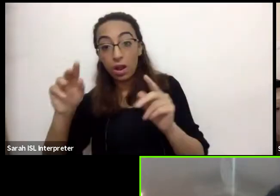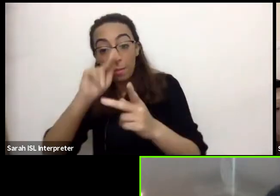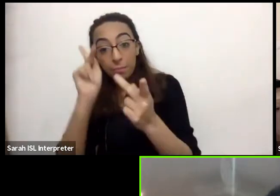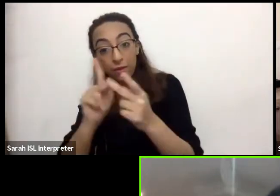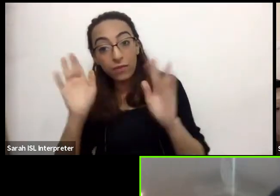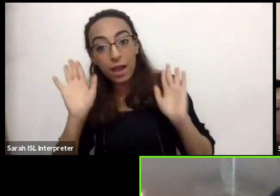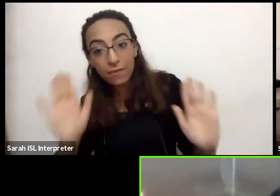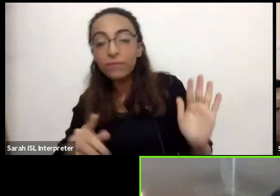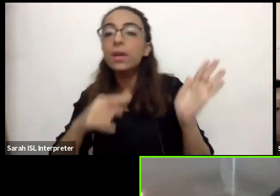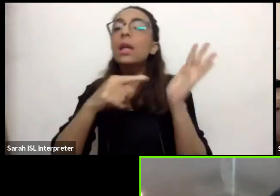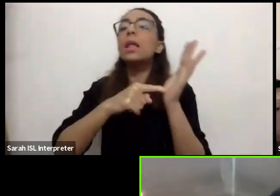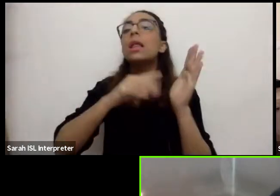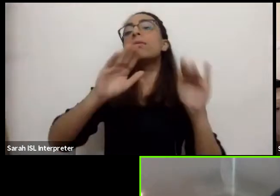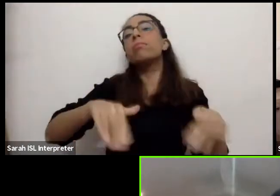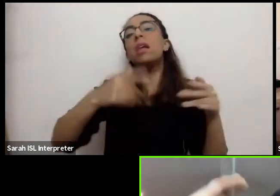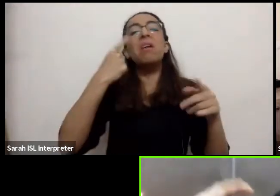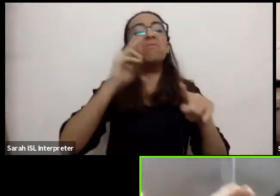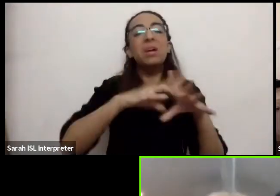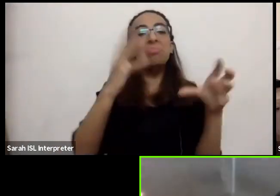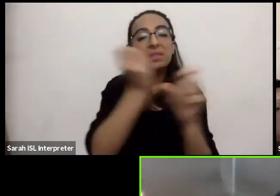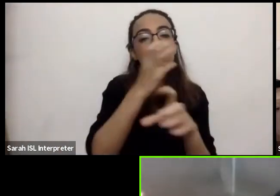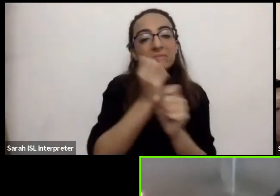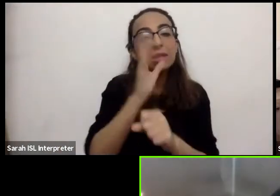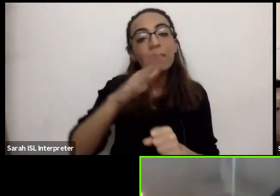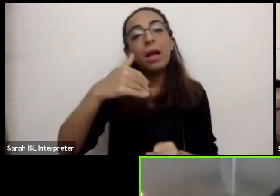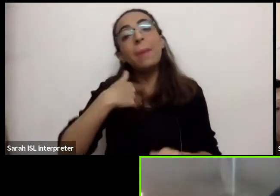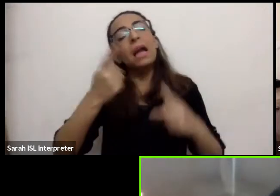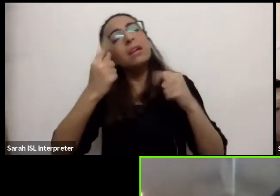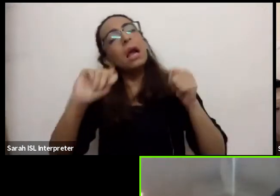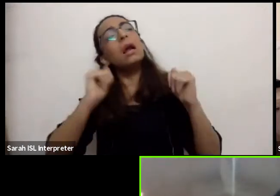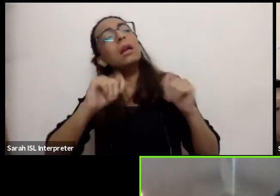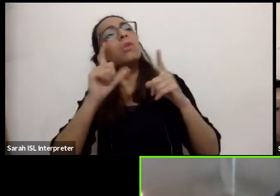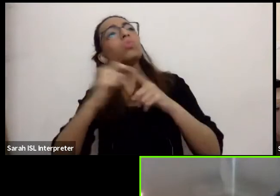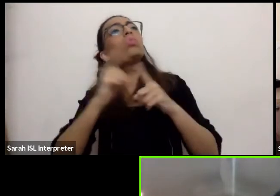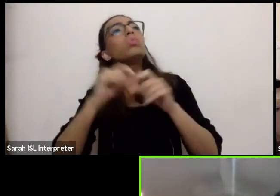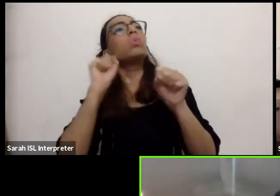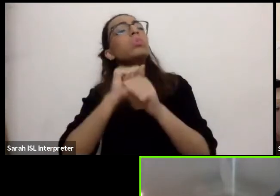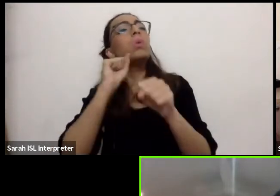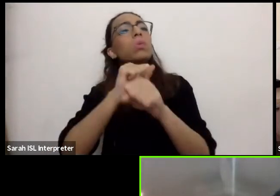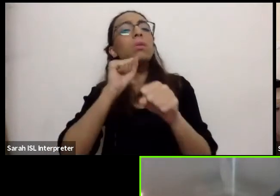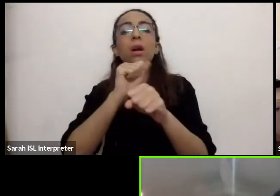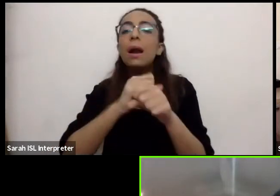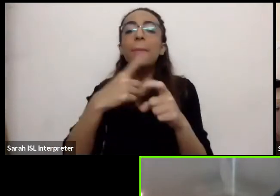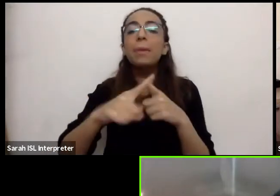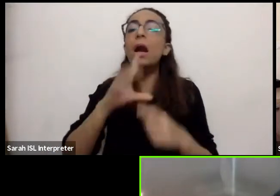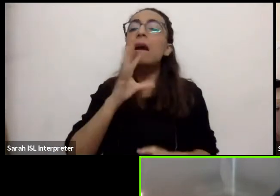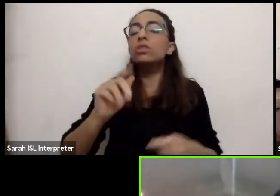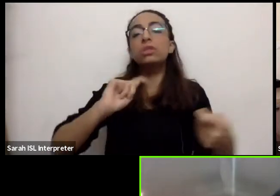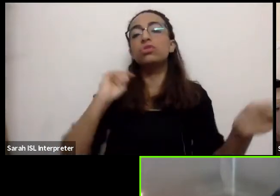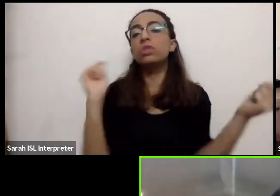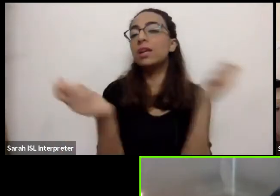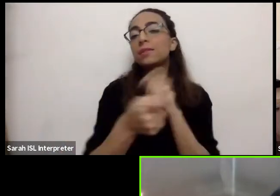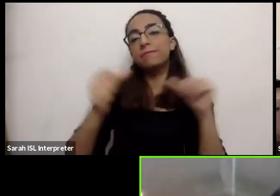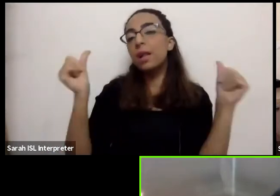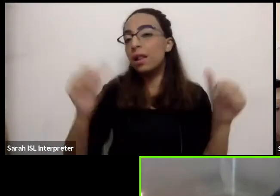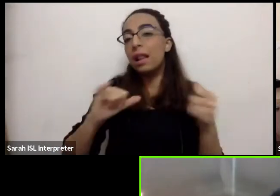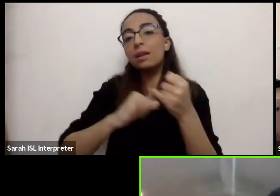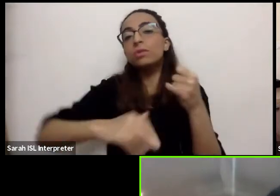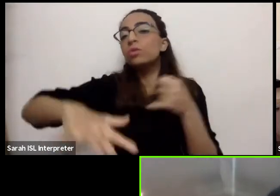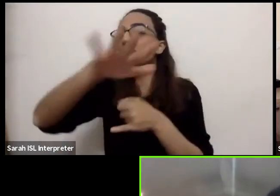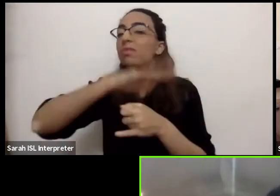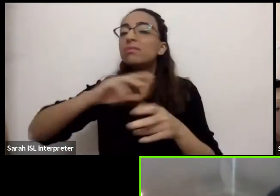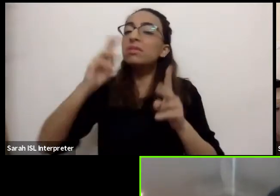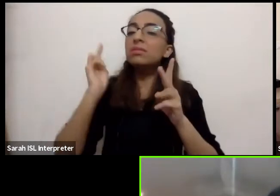on, then, whatever we may try from the top, it's not really going to change society as such.